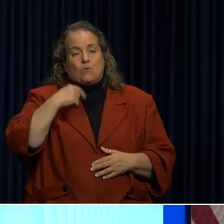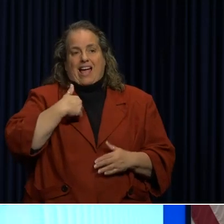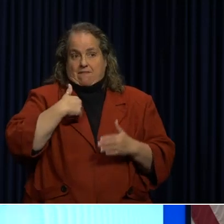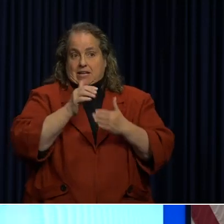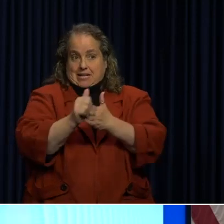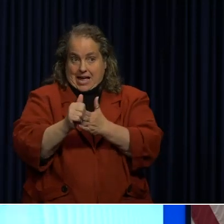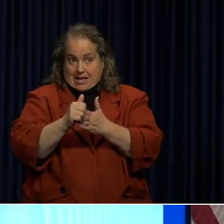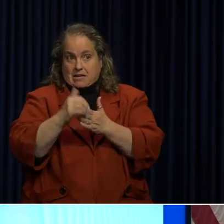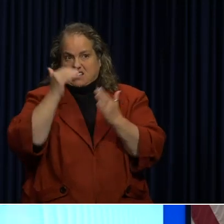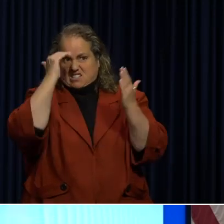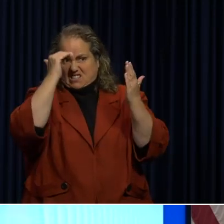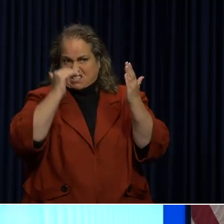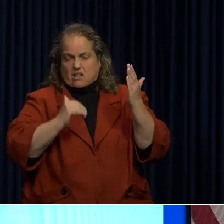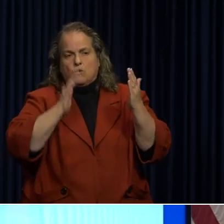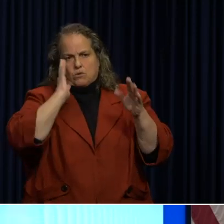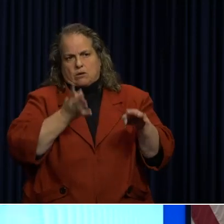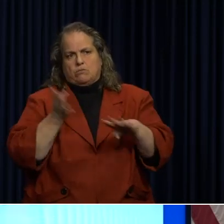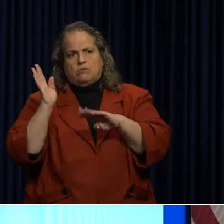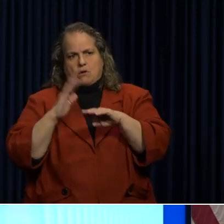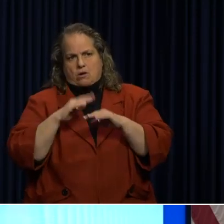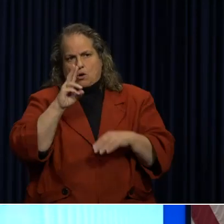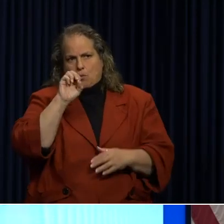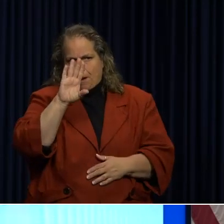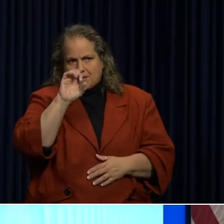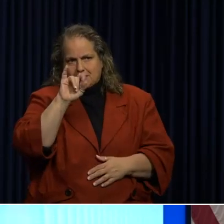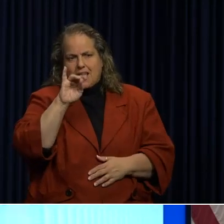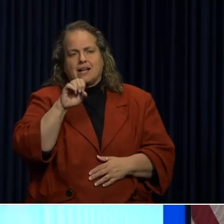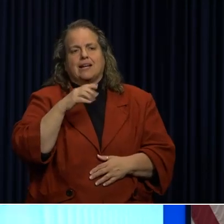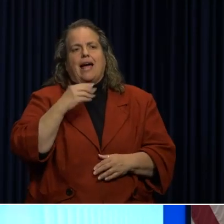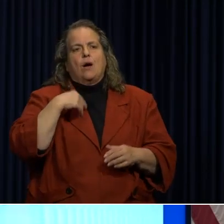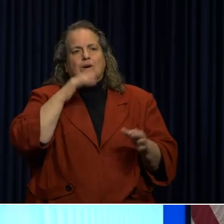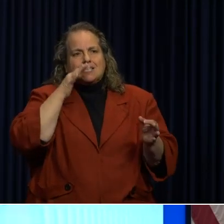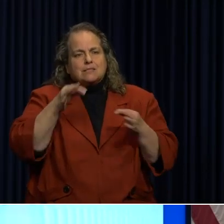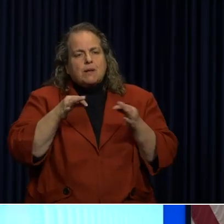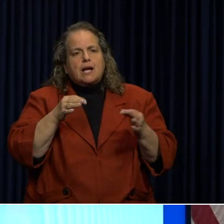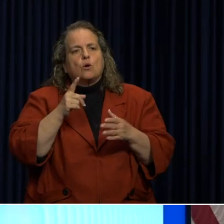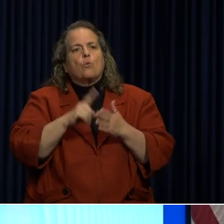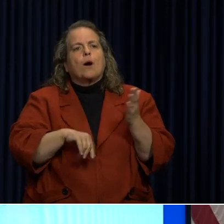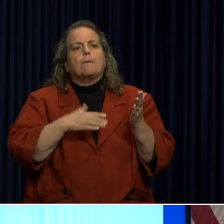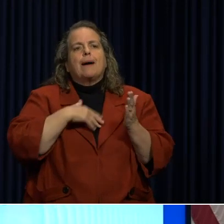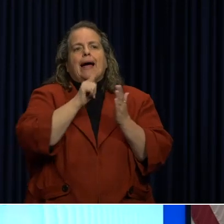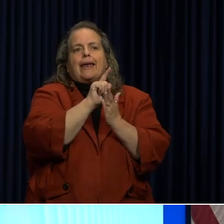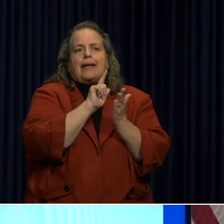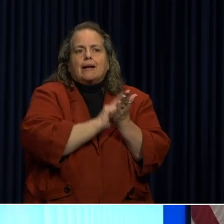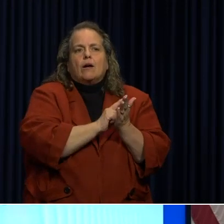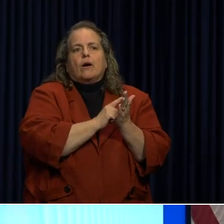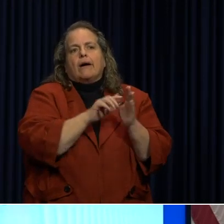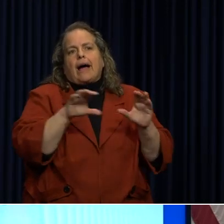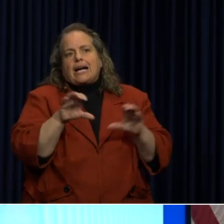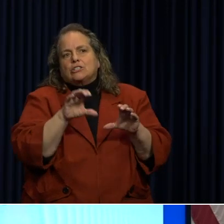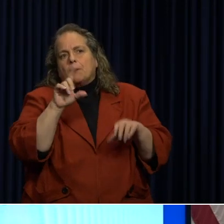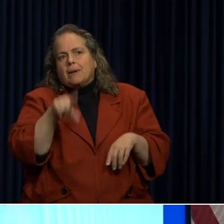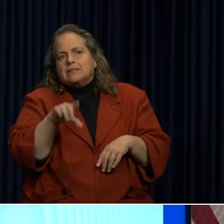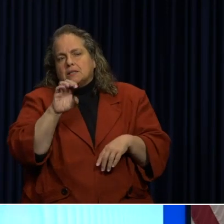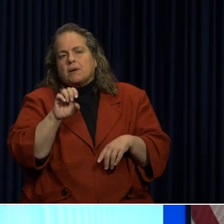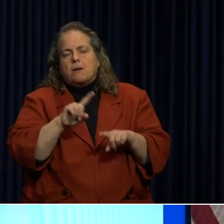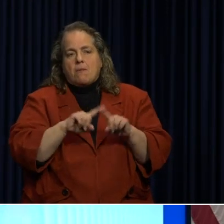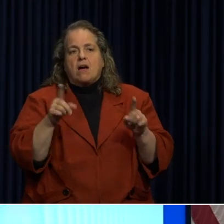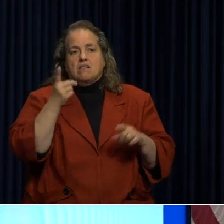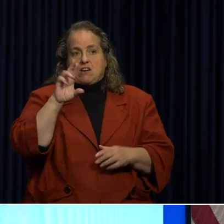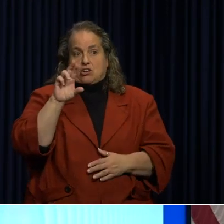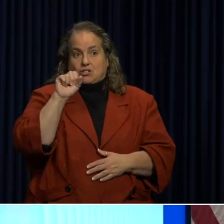be incorporated into the action I got to take legally as we open things up. But Dr. Stack is going to walk